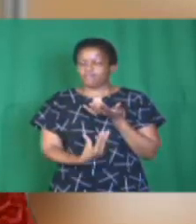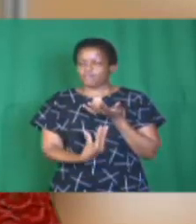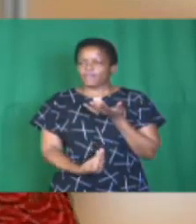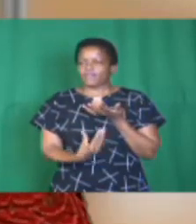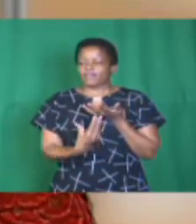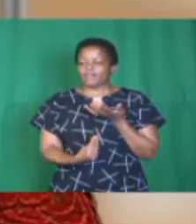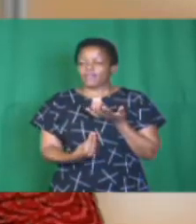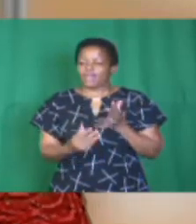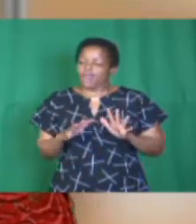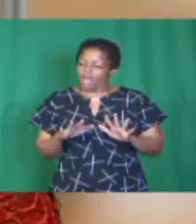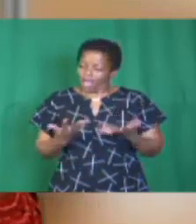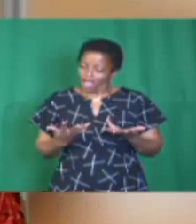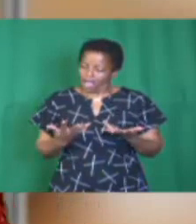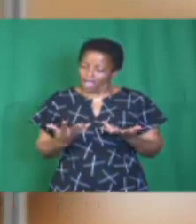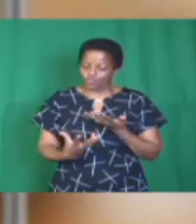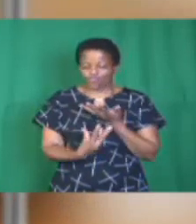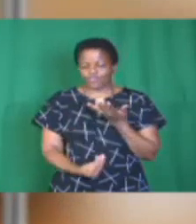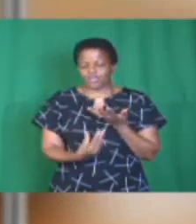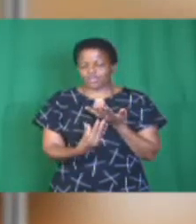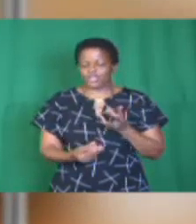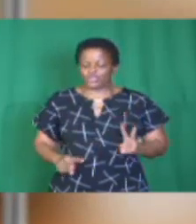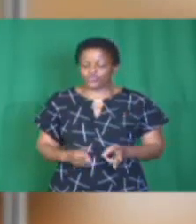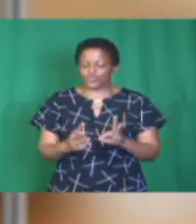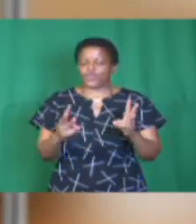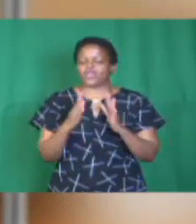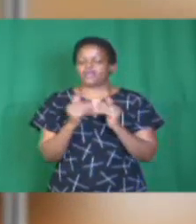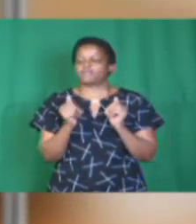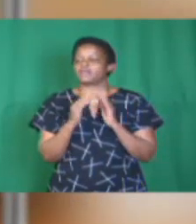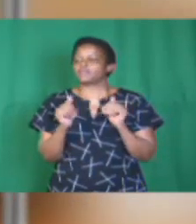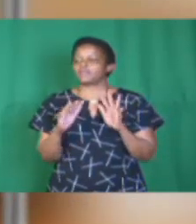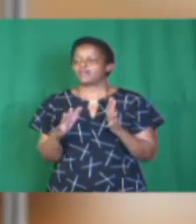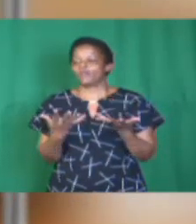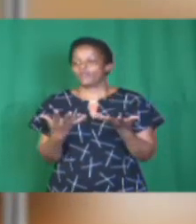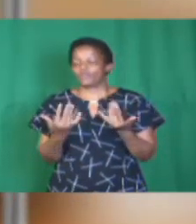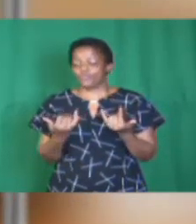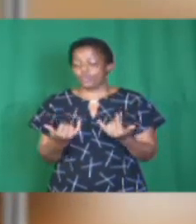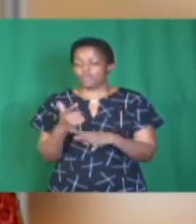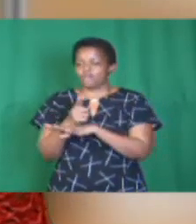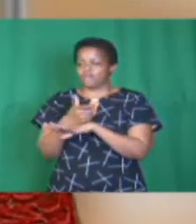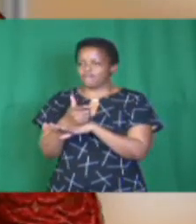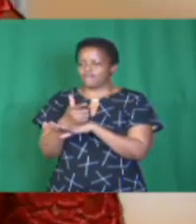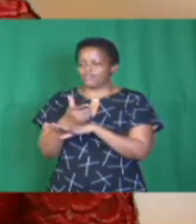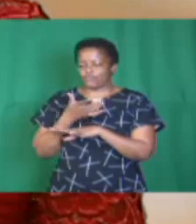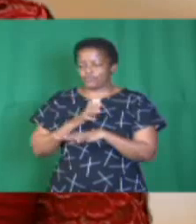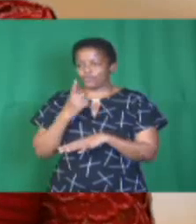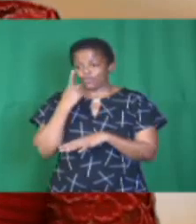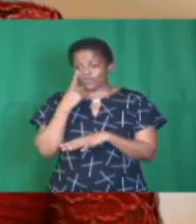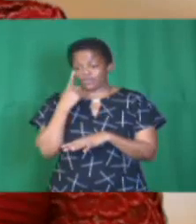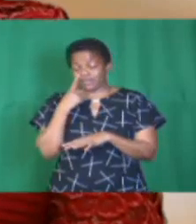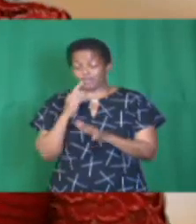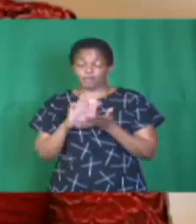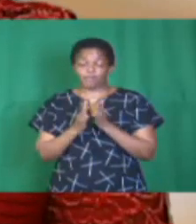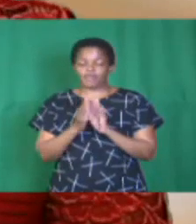the method of filtration is carried out. So now you are going to see that video which is going to